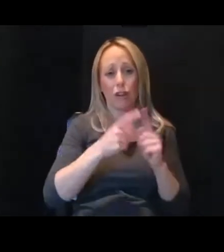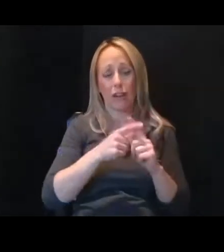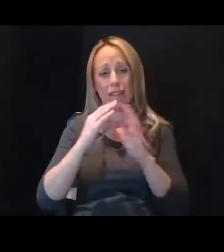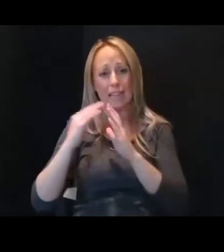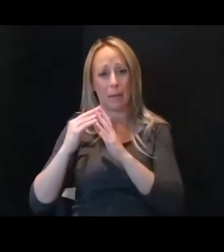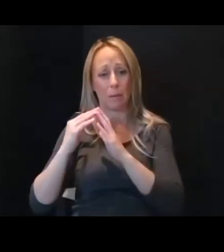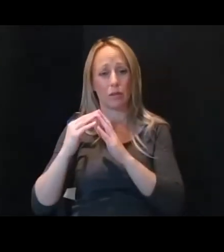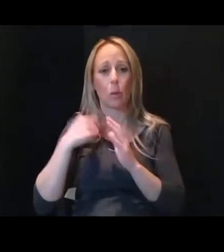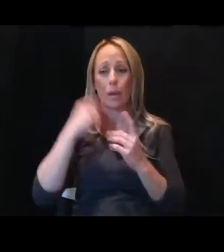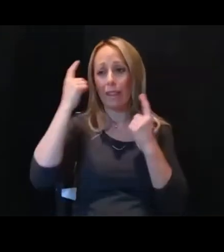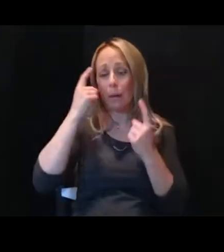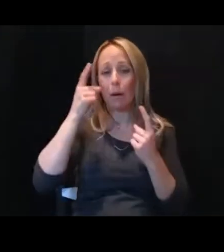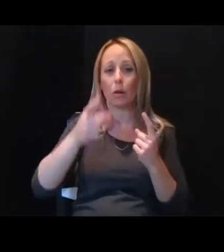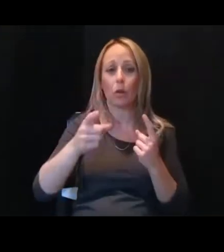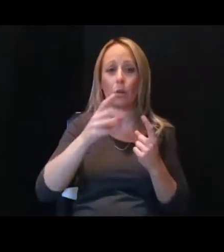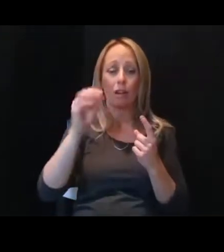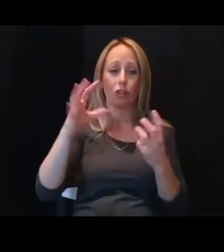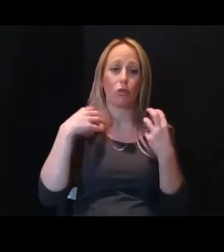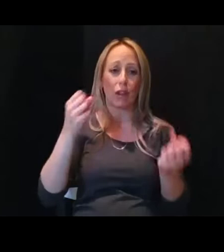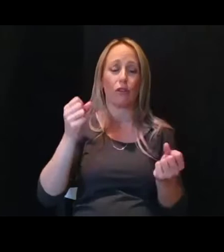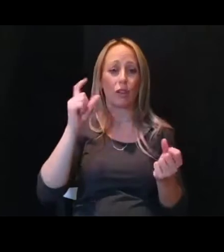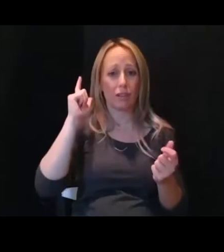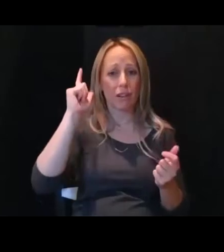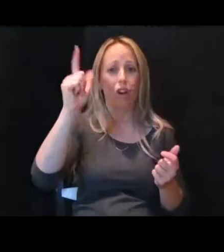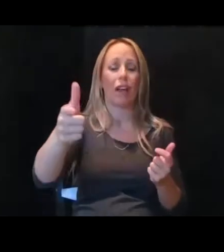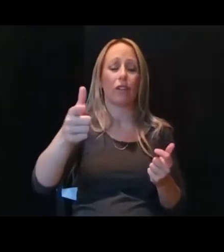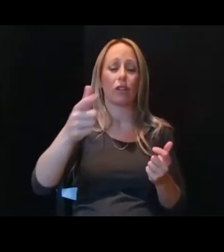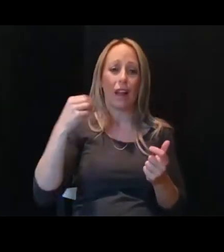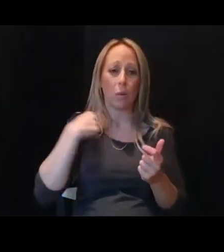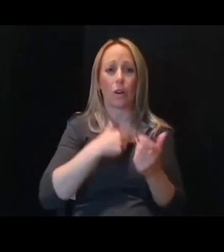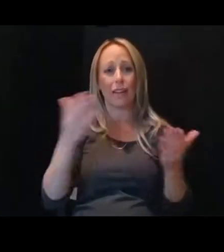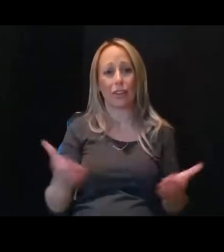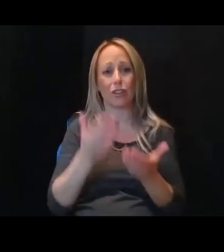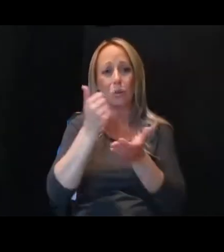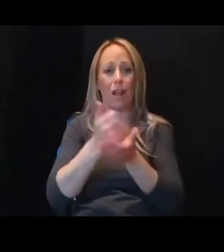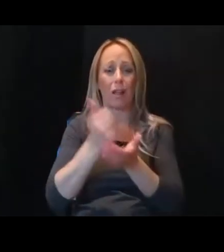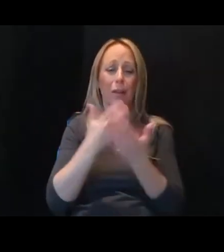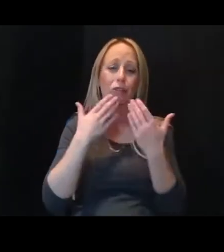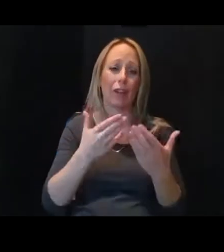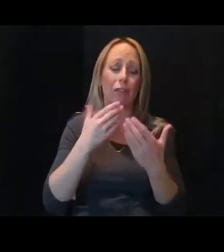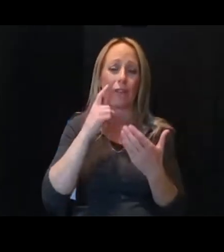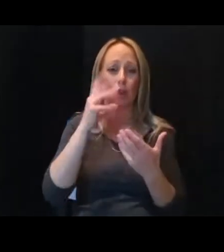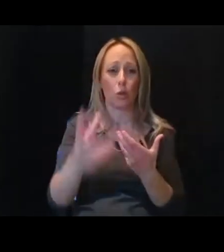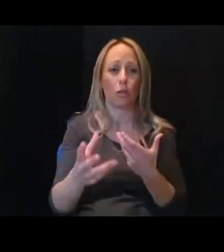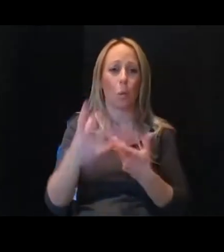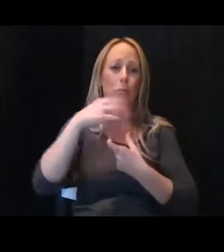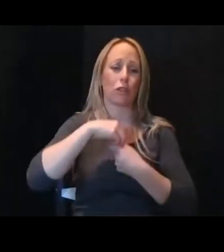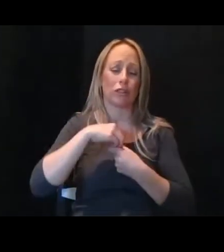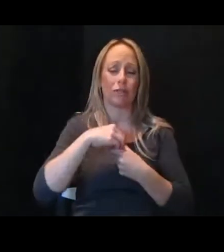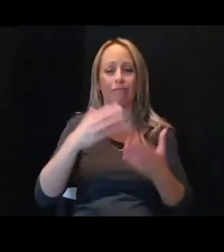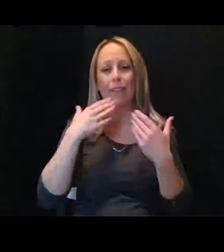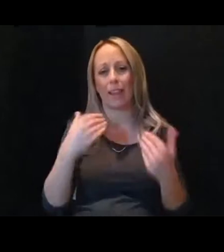think about you and your recovery long after. We are here to help, and we are grateful for your cooperation. Thank you.